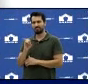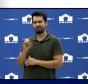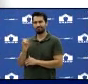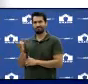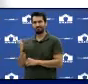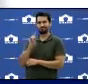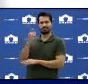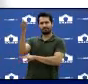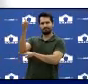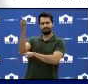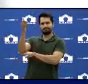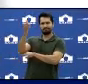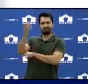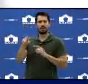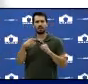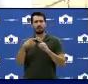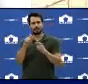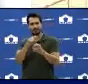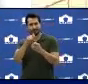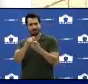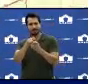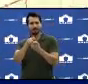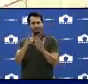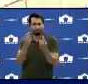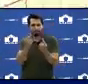to you a little bit more about the specific